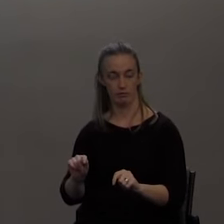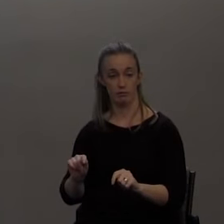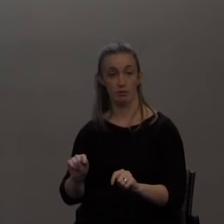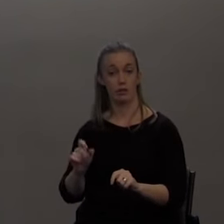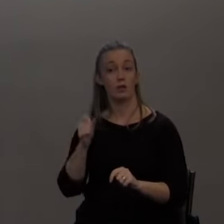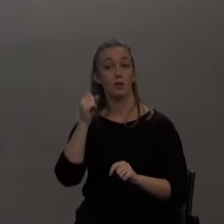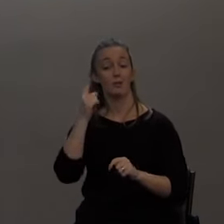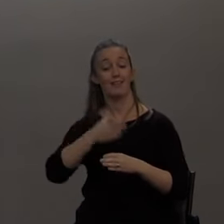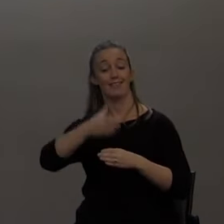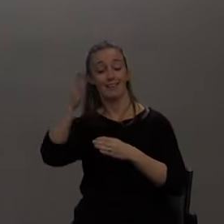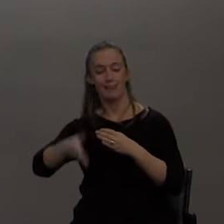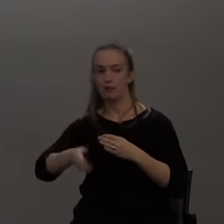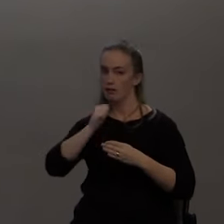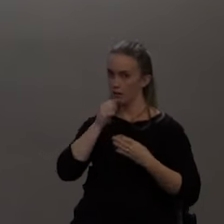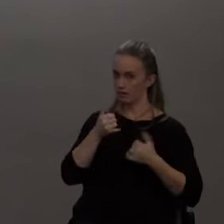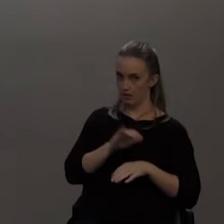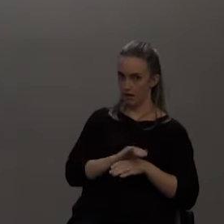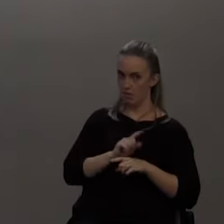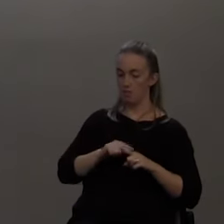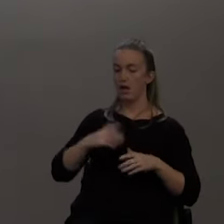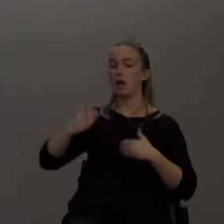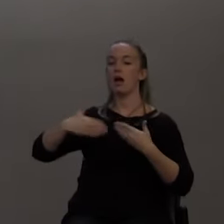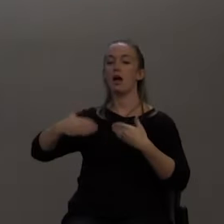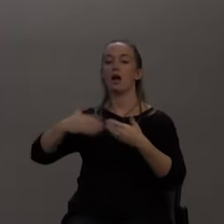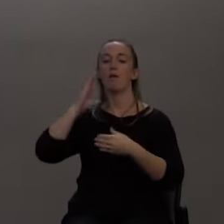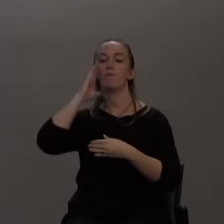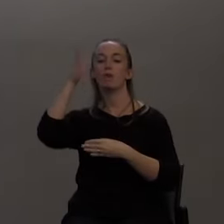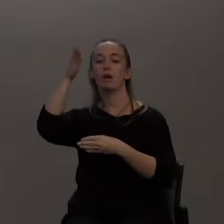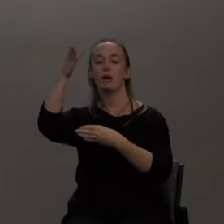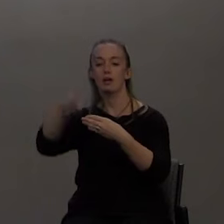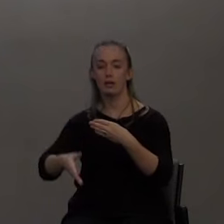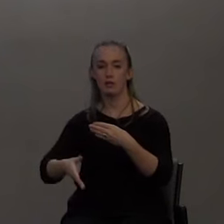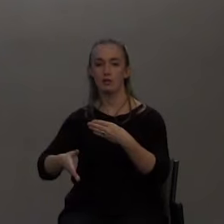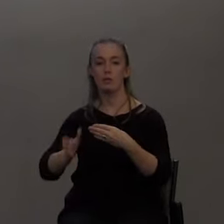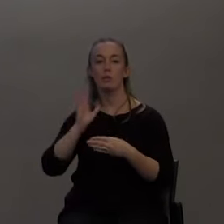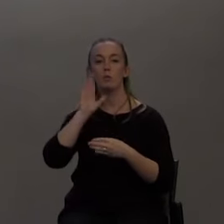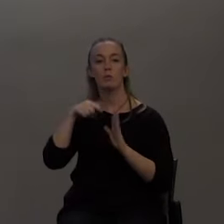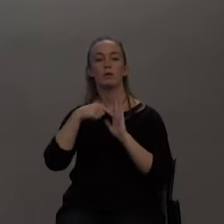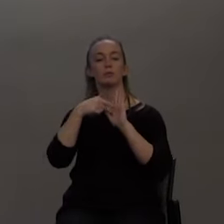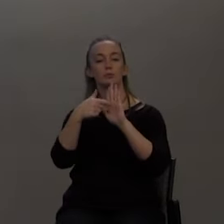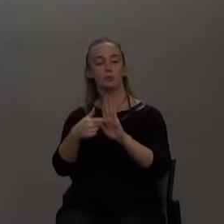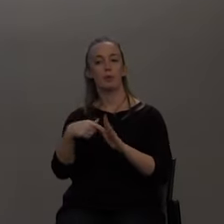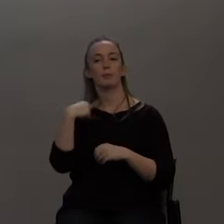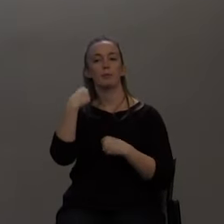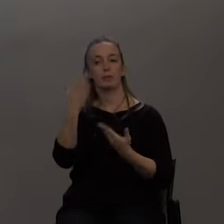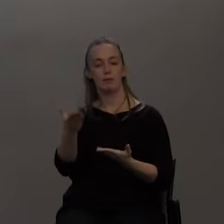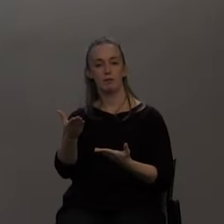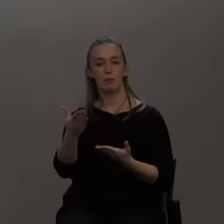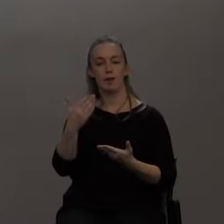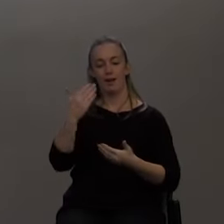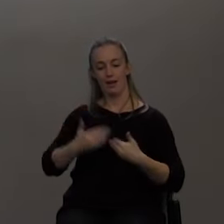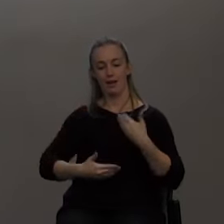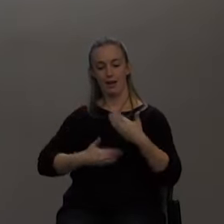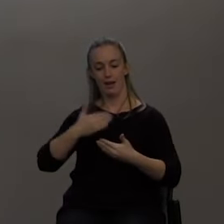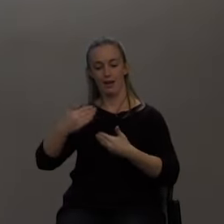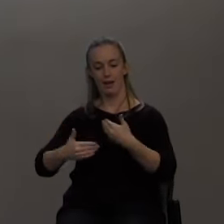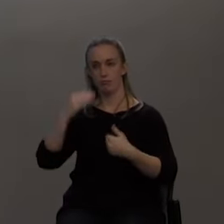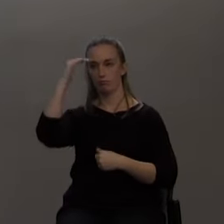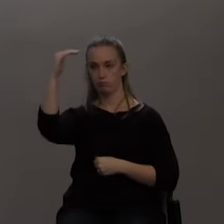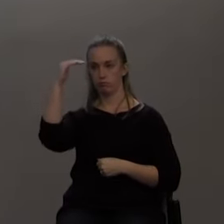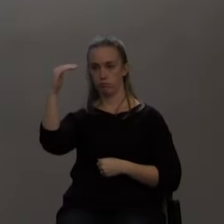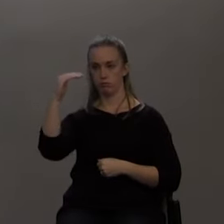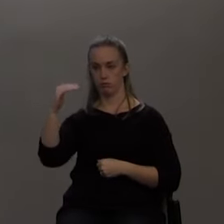end of this tonight, but at the end of this, what we're gonna deliver to you is a series of action steps that takes what you've defined as economic